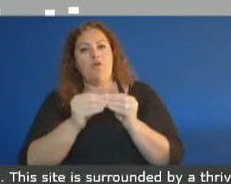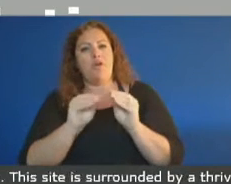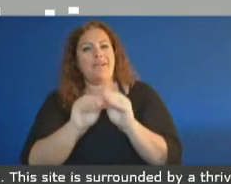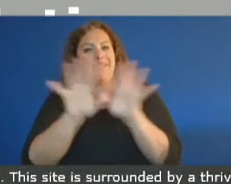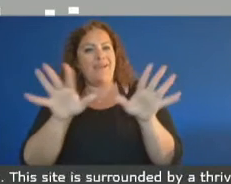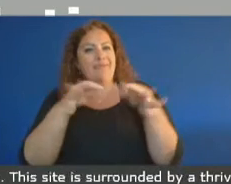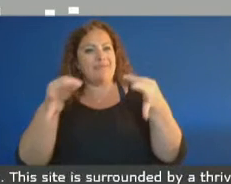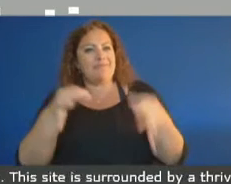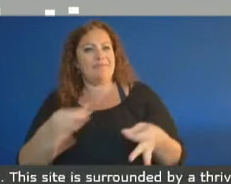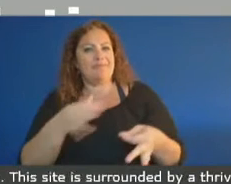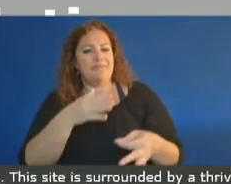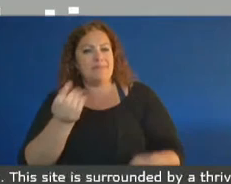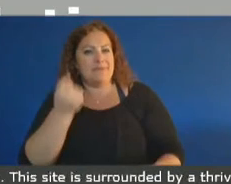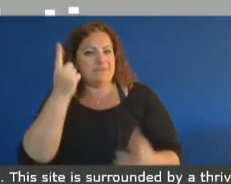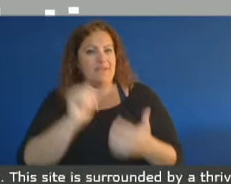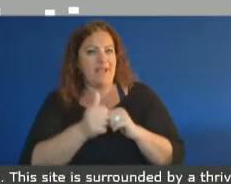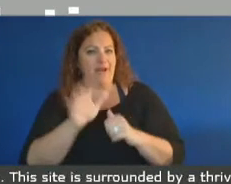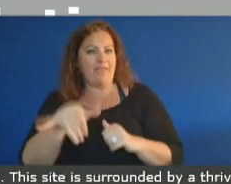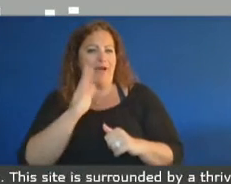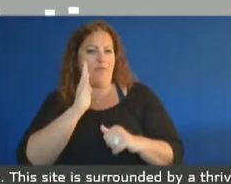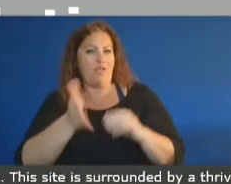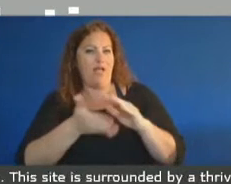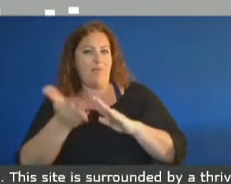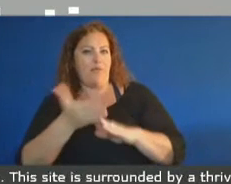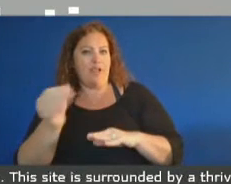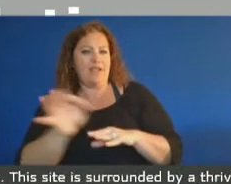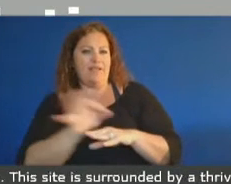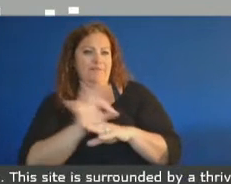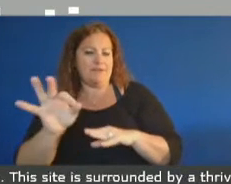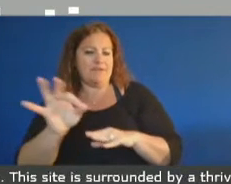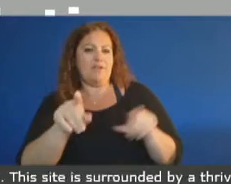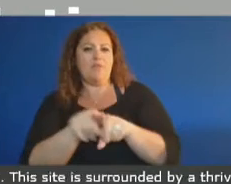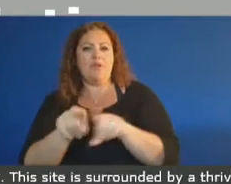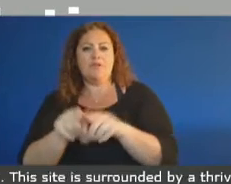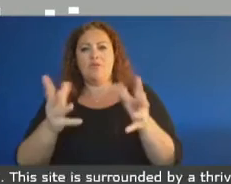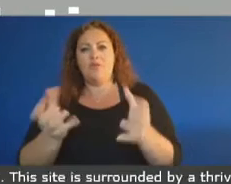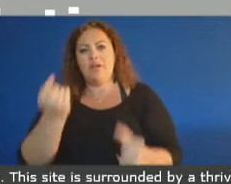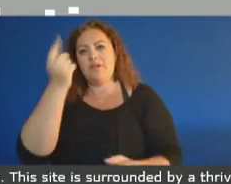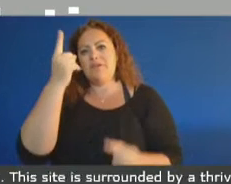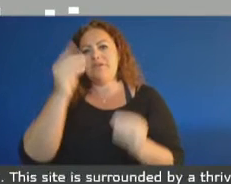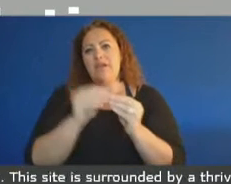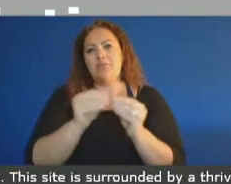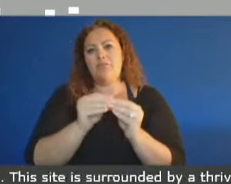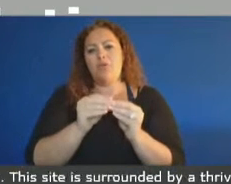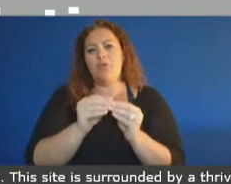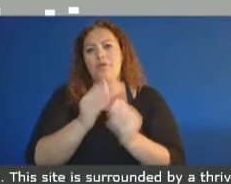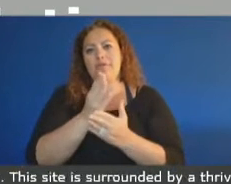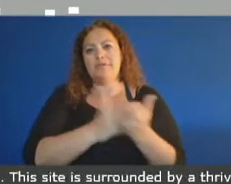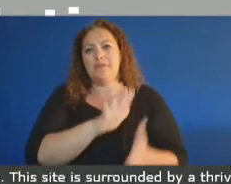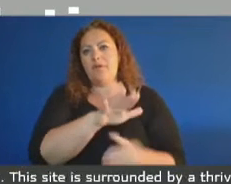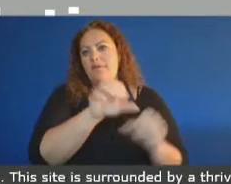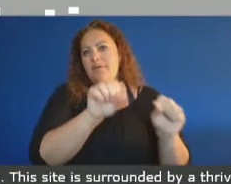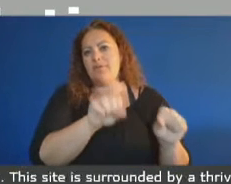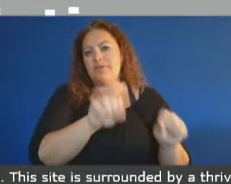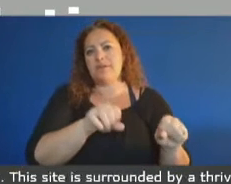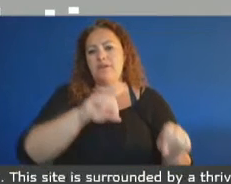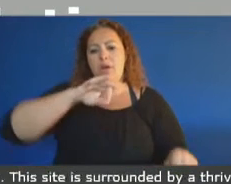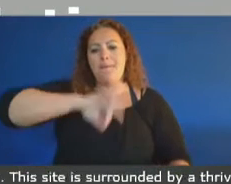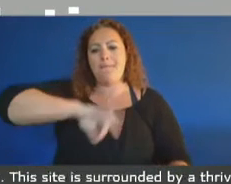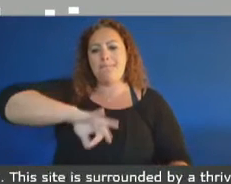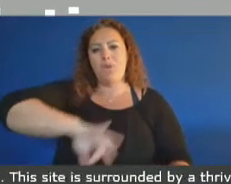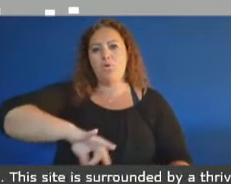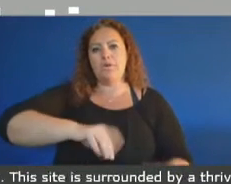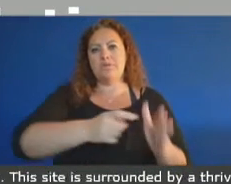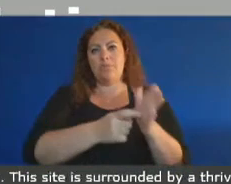to understand how that's going to operate and function we'd also like to understand a little bit more of uh some of the potential uh bonus Provisions they would like